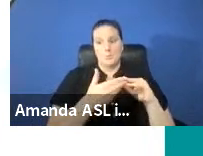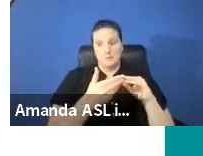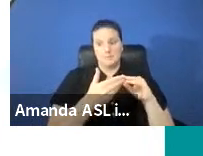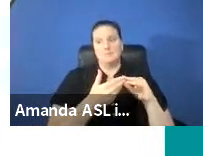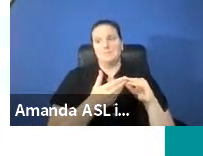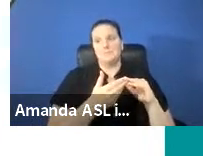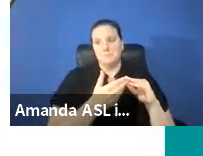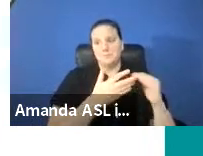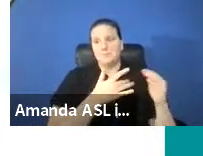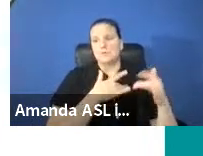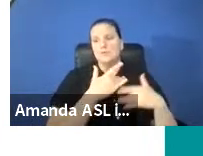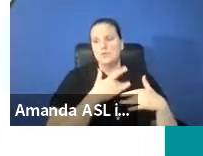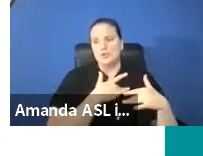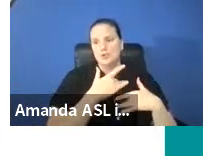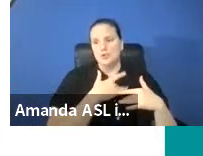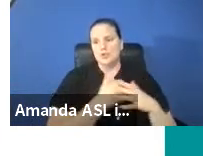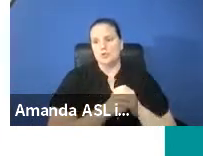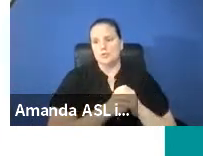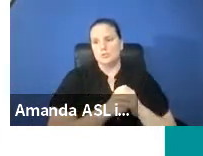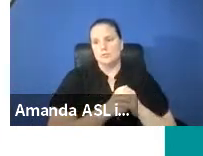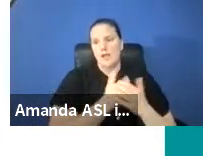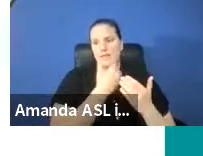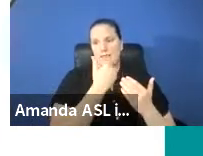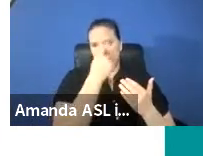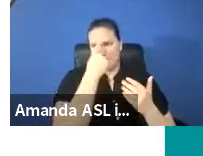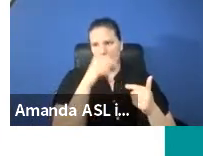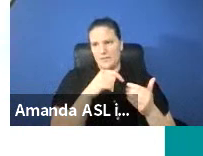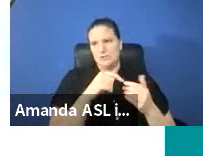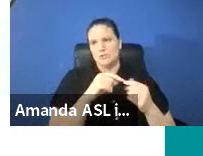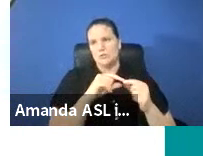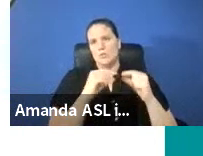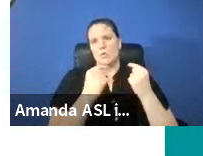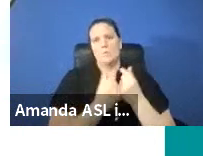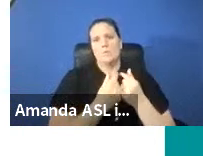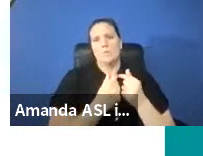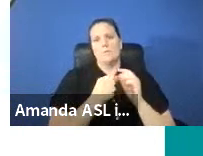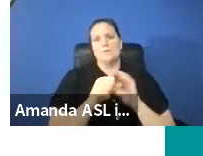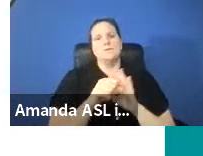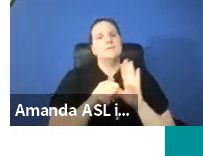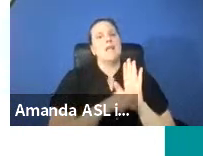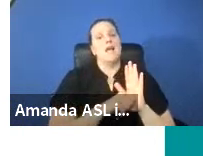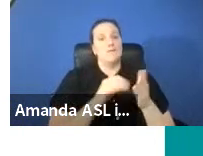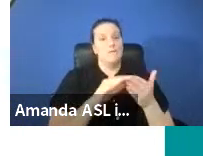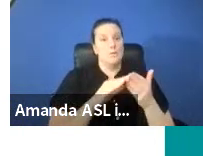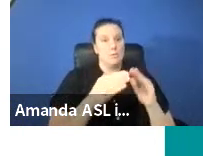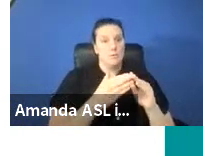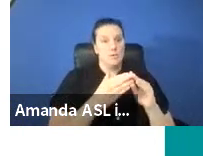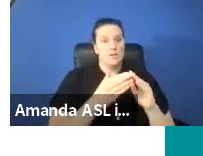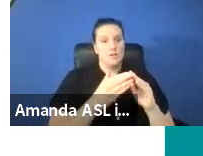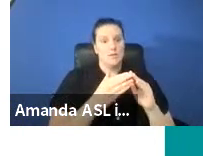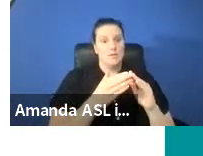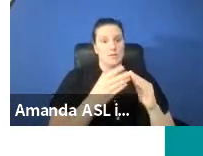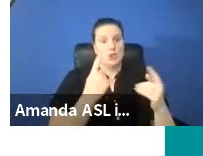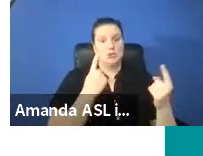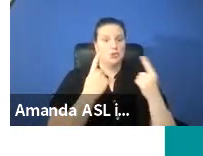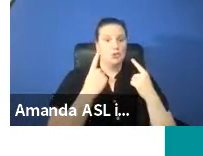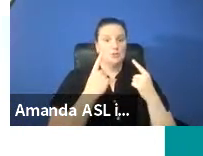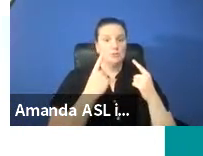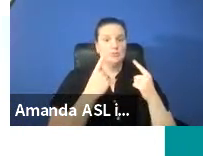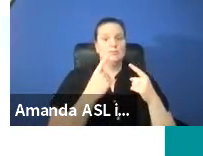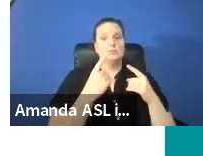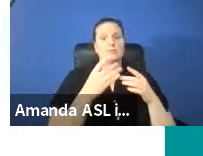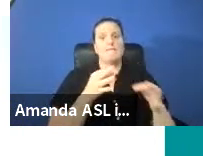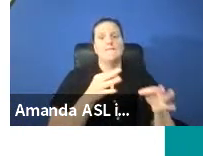of concern, which of course, thanks to this group, our stated communities of concern is defined in our definition of